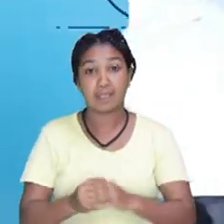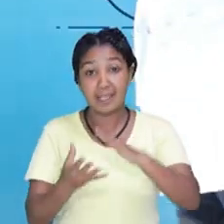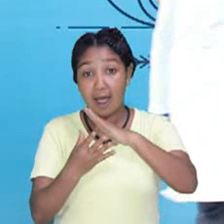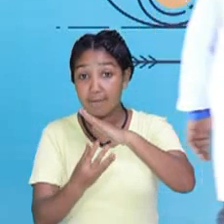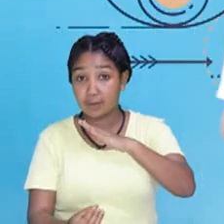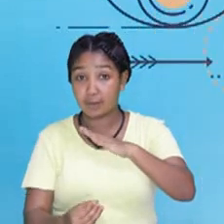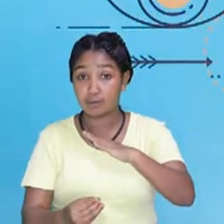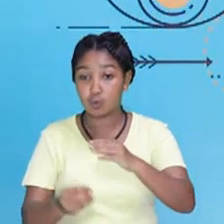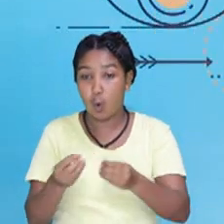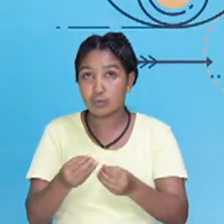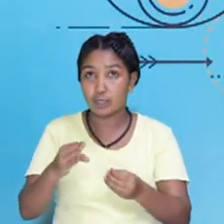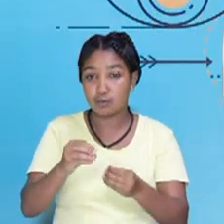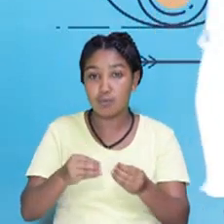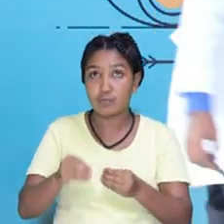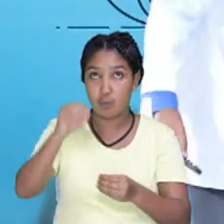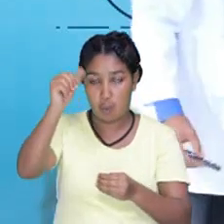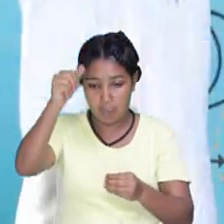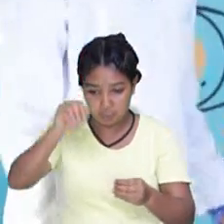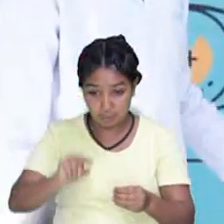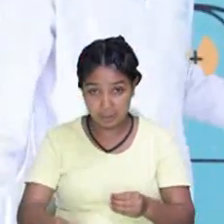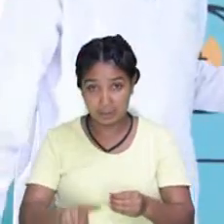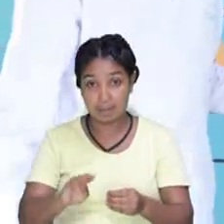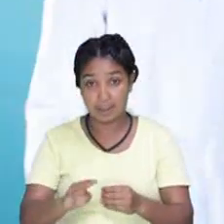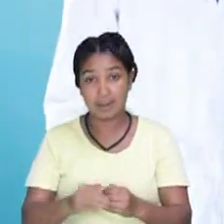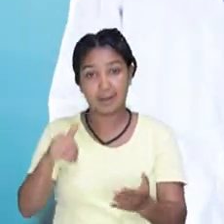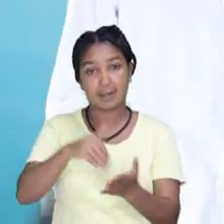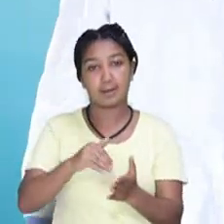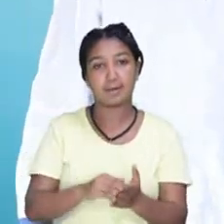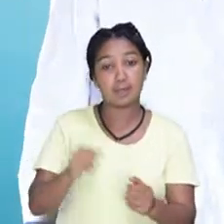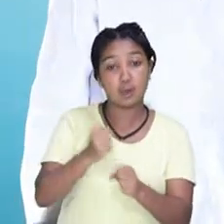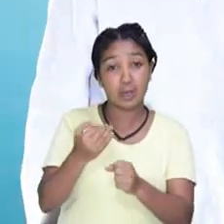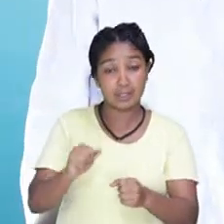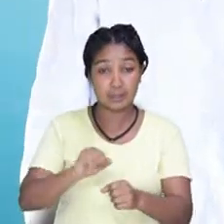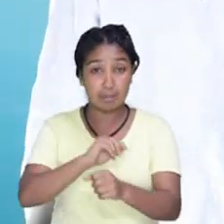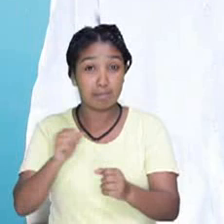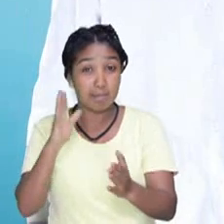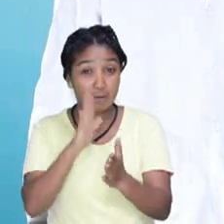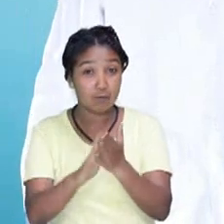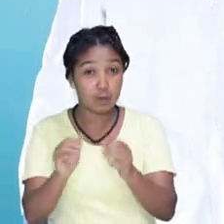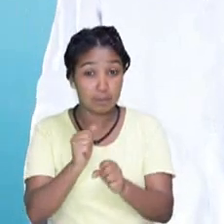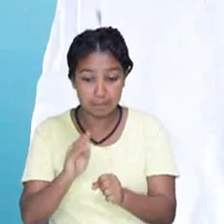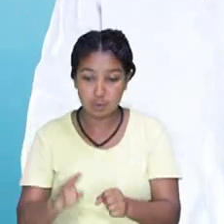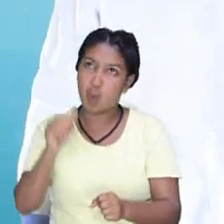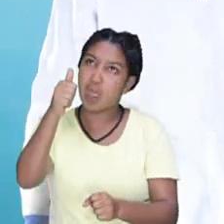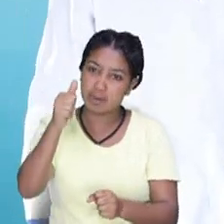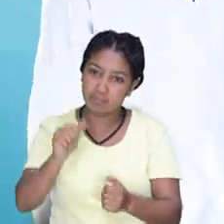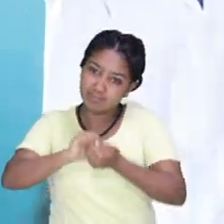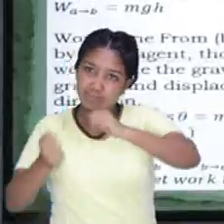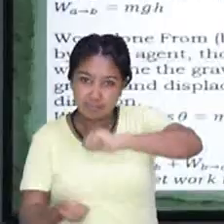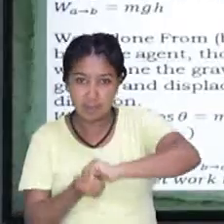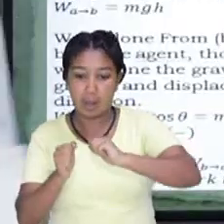gravity as the object moves from A to B. Again, when work is performed from B to A in the